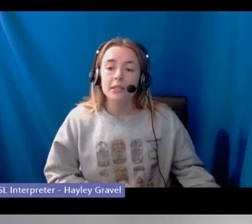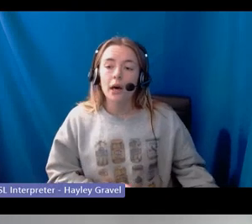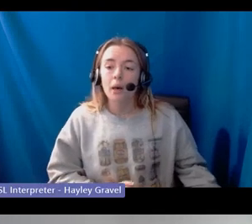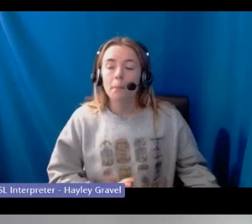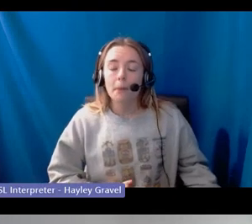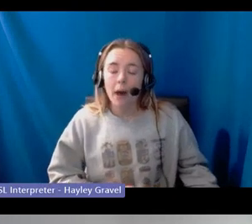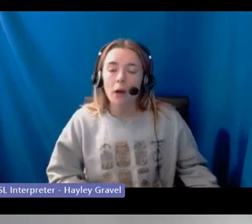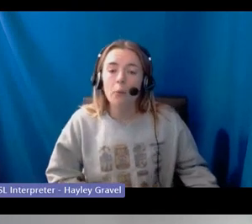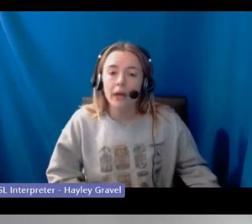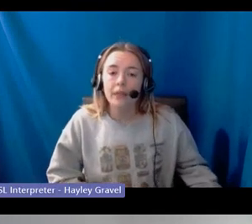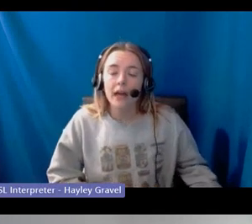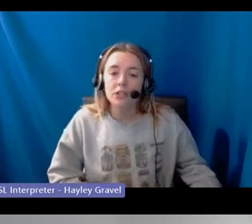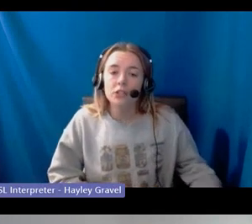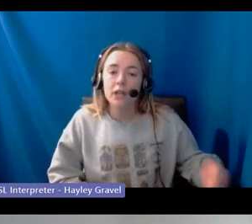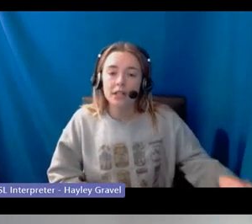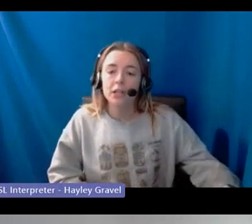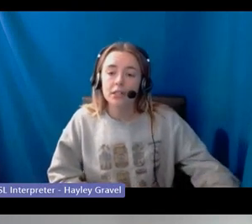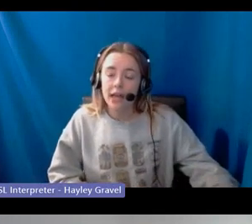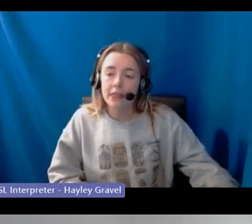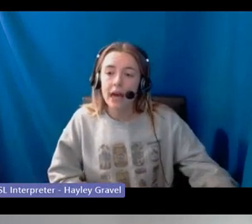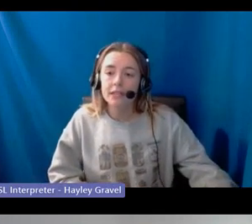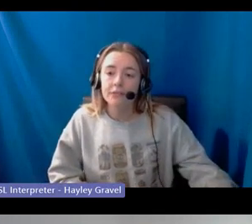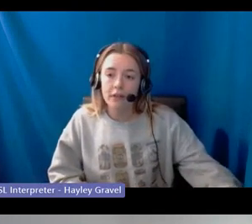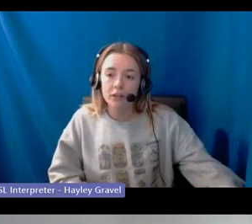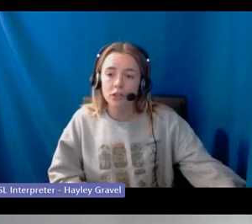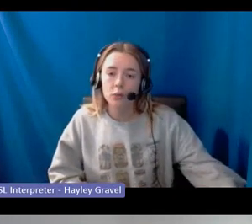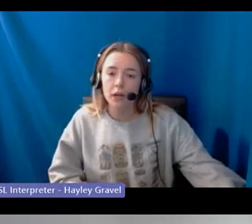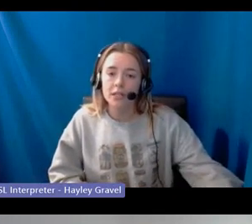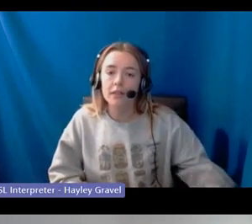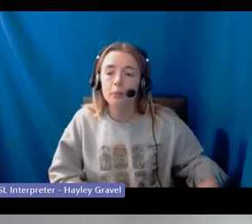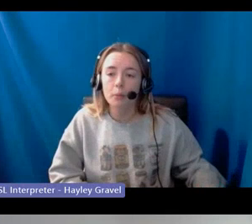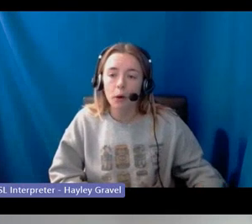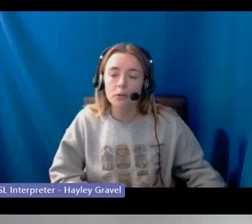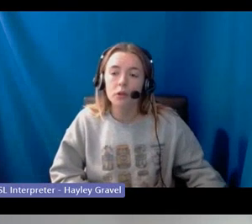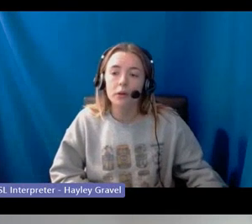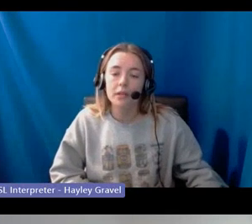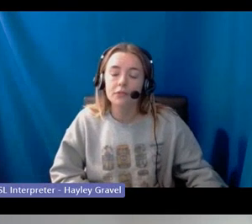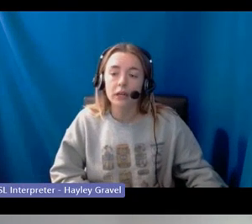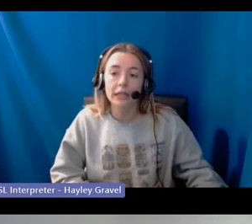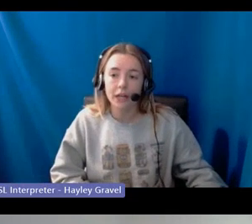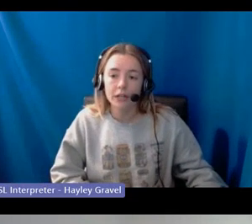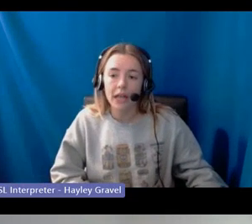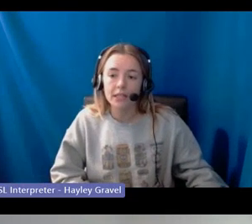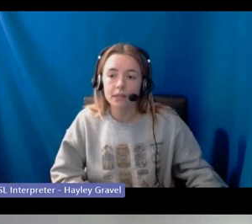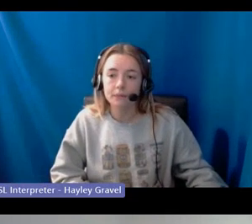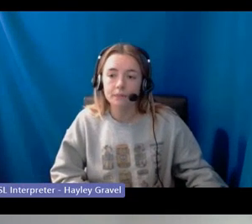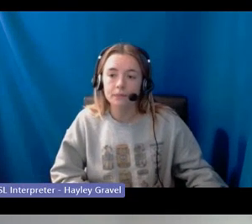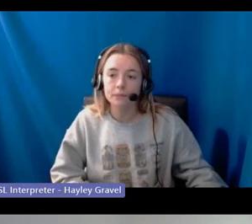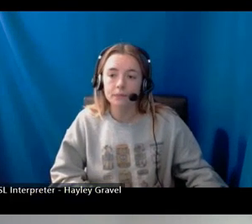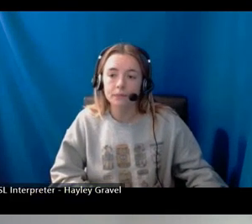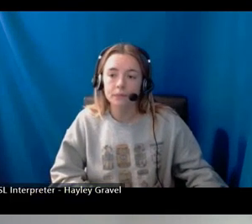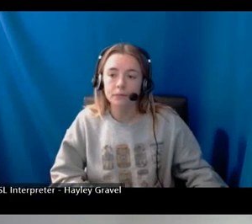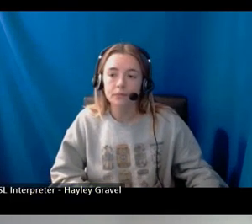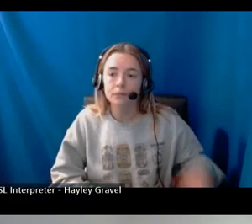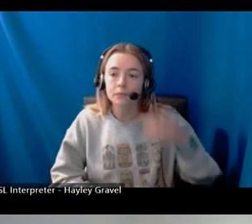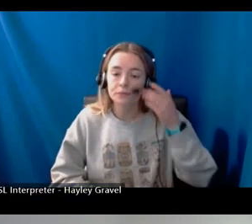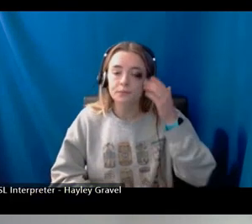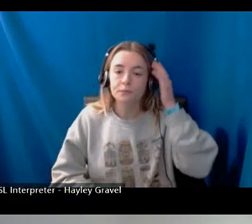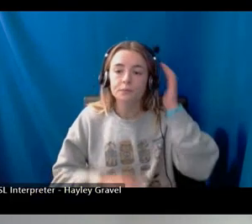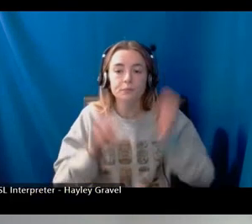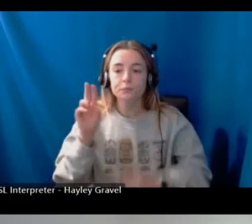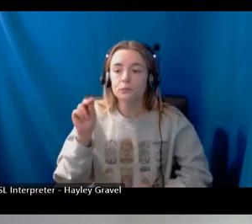So is the PowerPoint, that is due next Thursday, and that is 500 words, and then the proposal is for a later date? There's